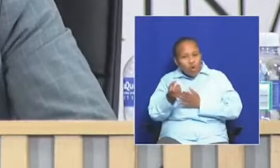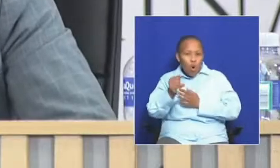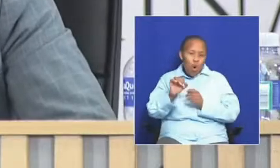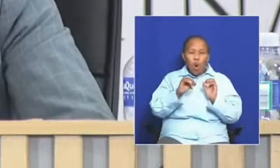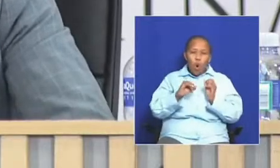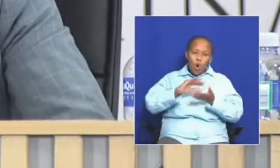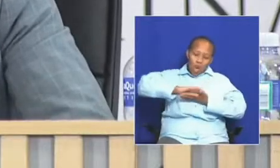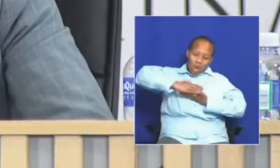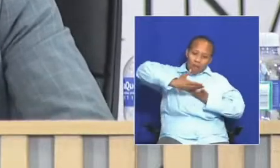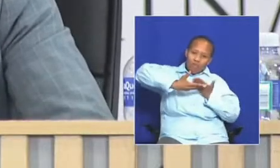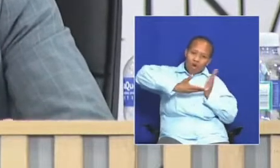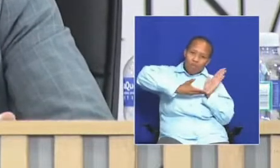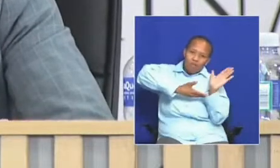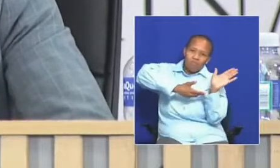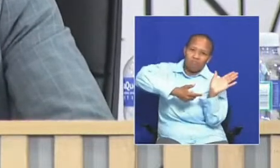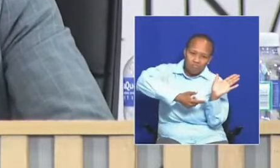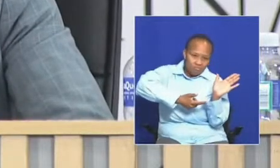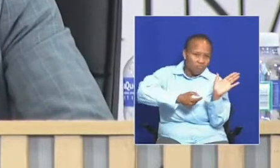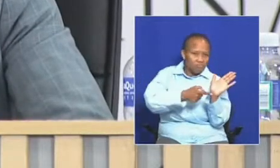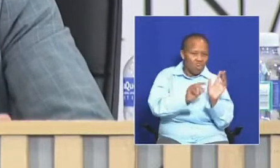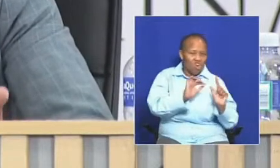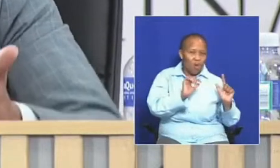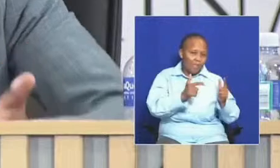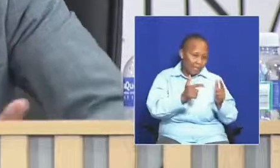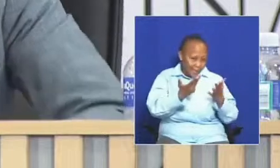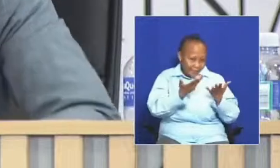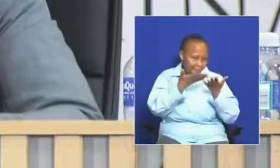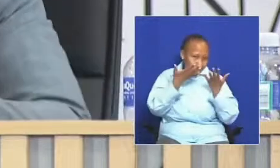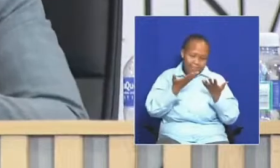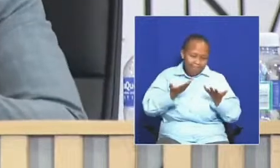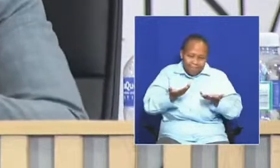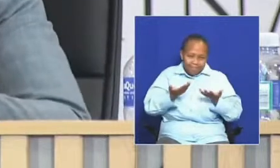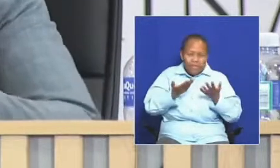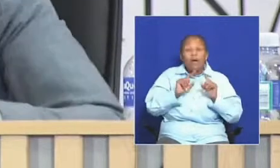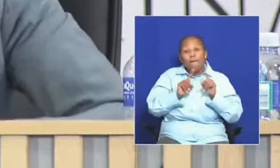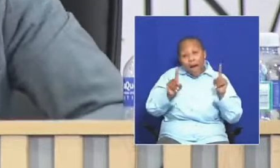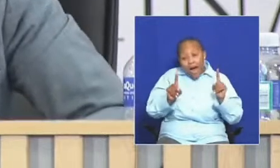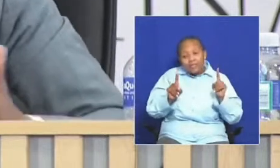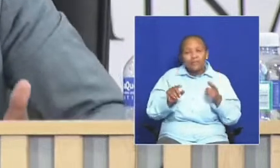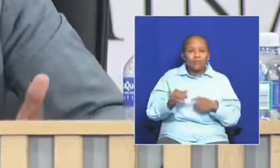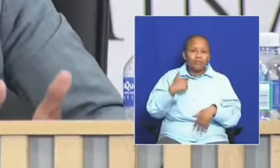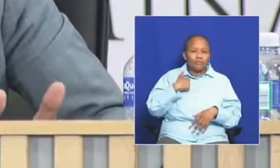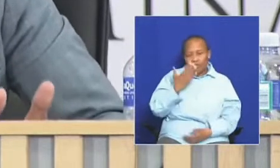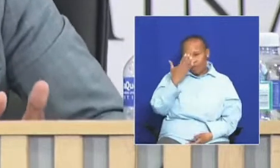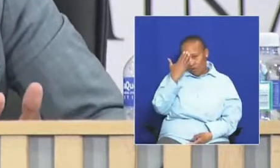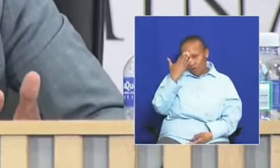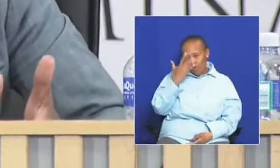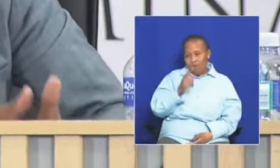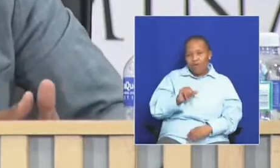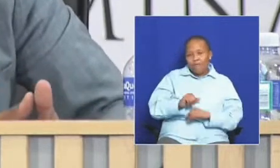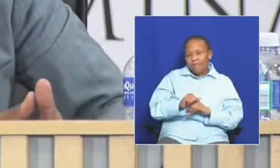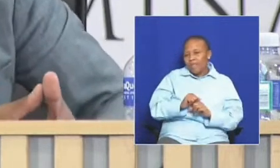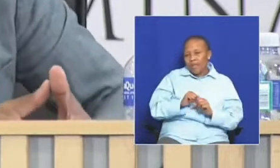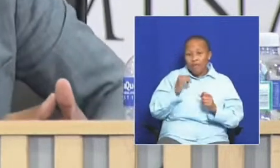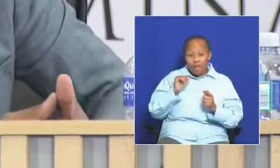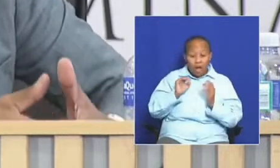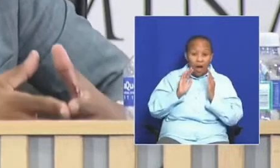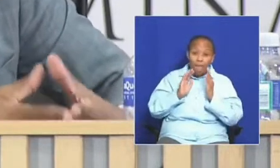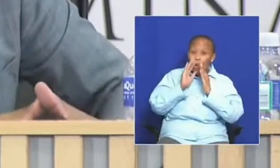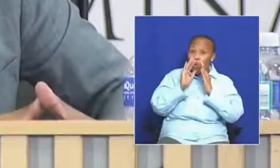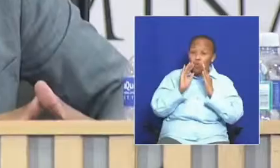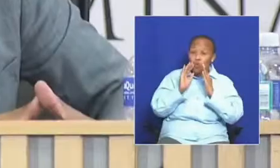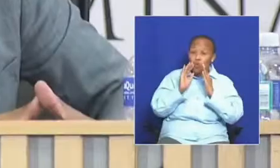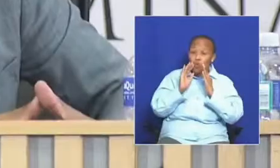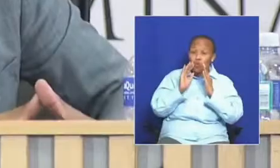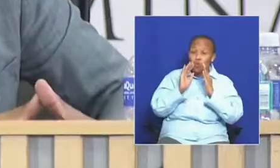which exists. So the thing never been up, and I said I'm not to sit here and lie and say I've been approached about this thing,